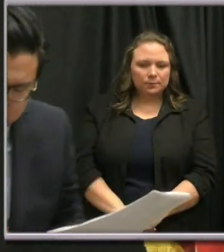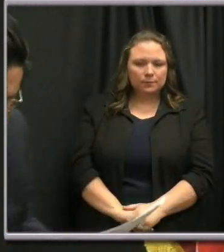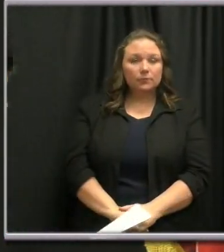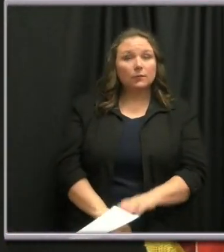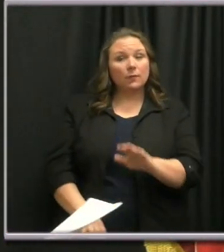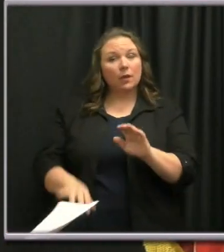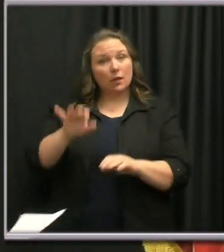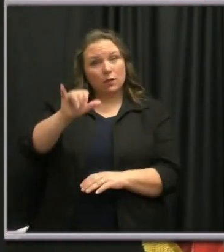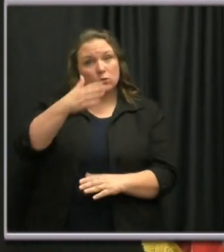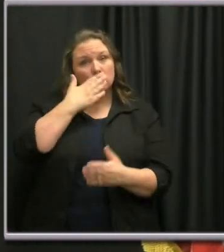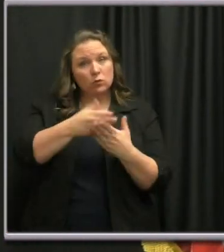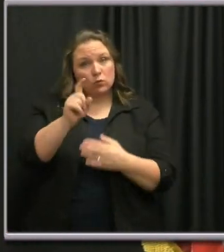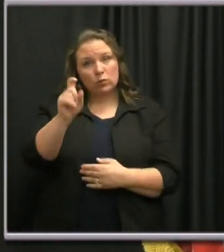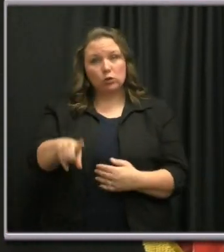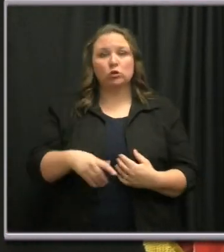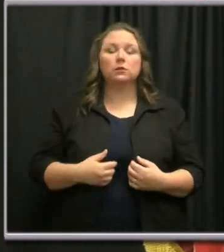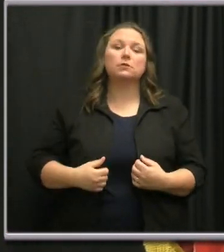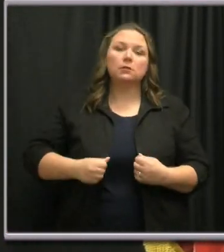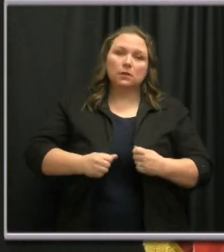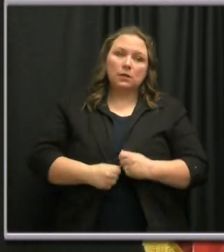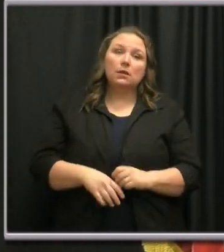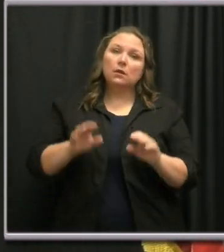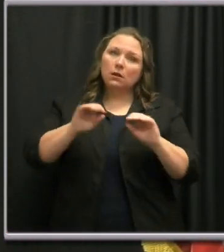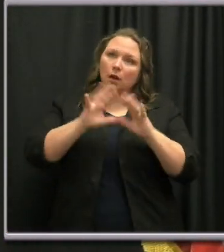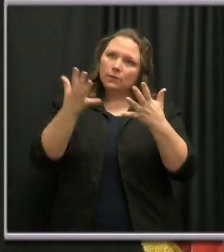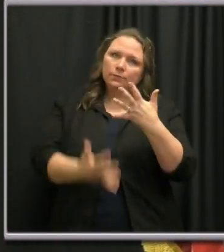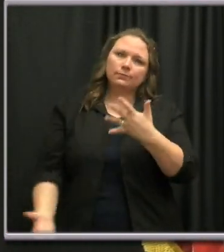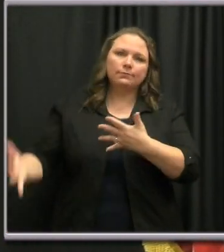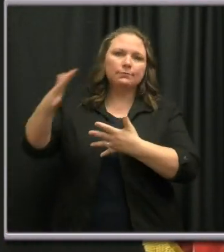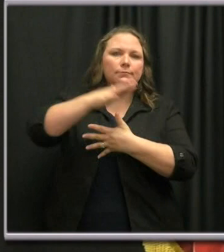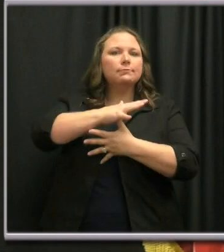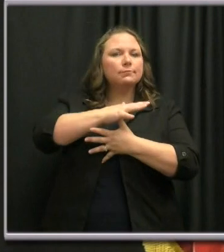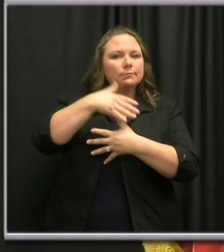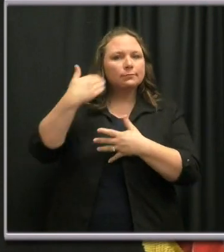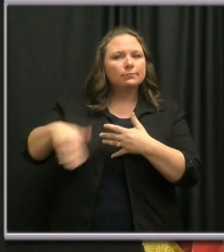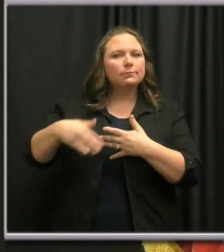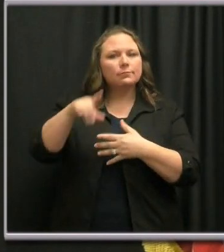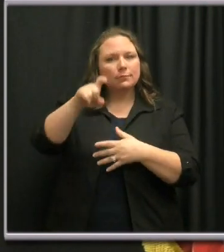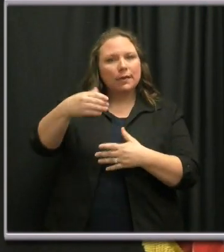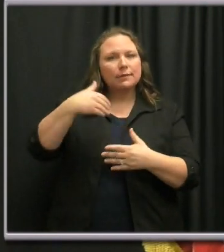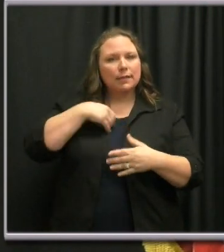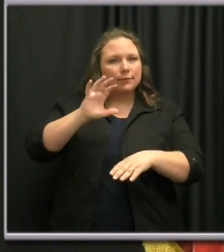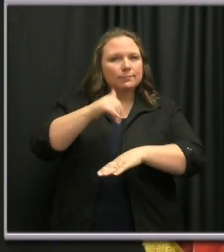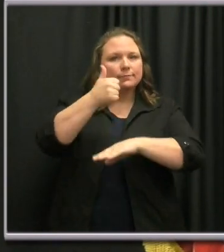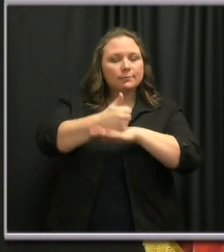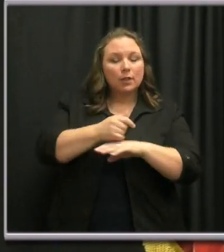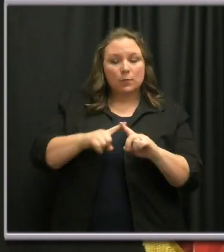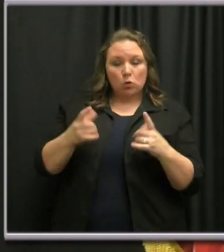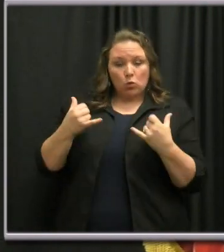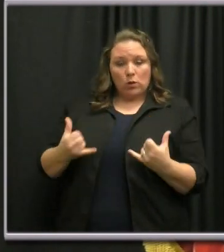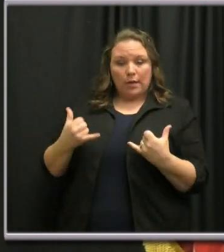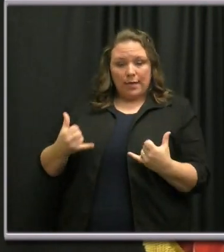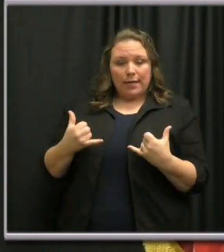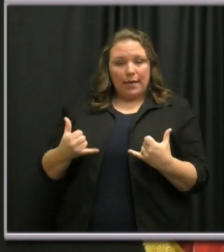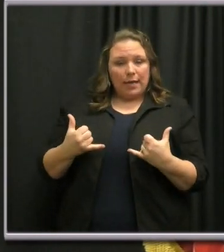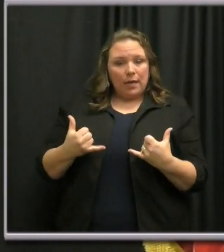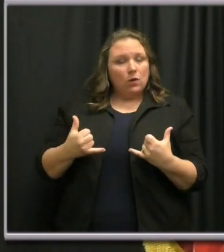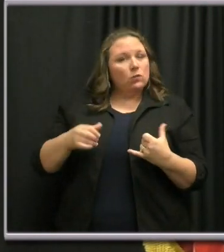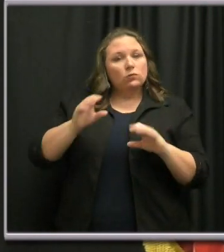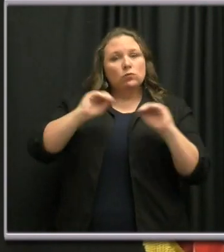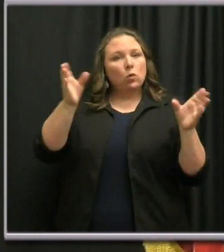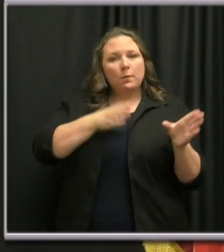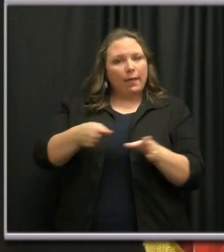Very good question. Obviously, a huge priority. You have to have that happen. At this time, there's not a